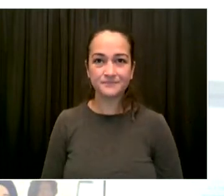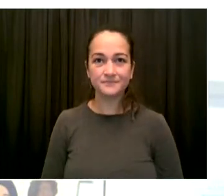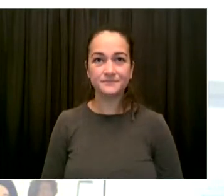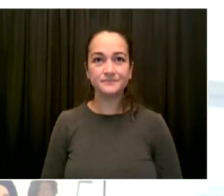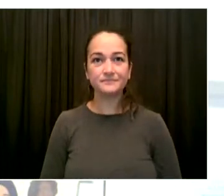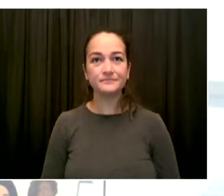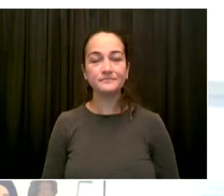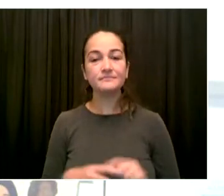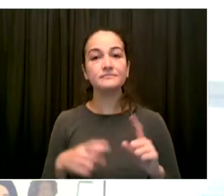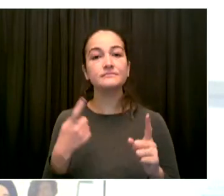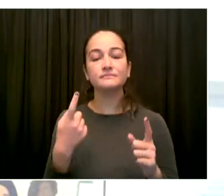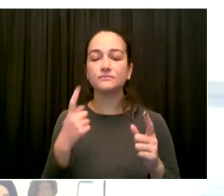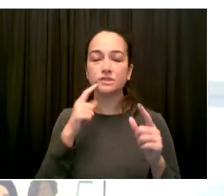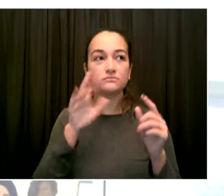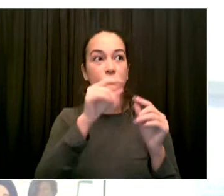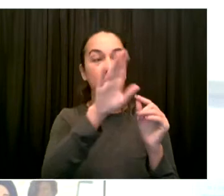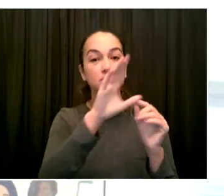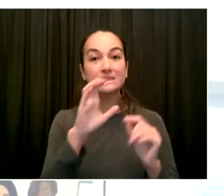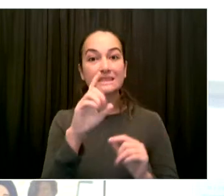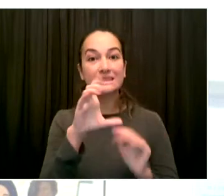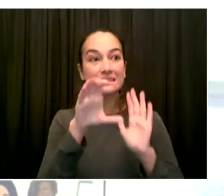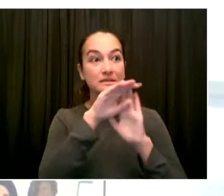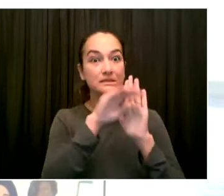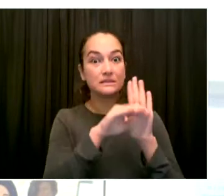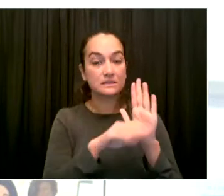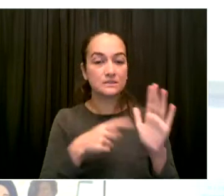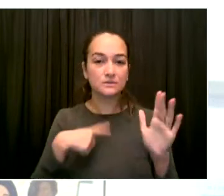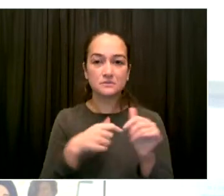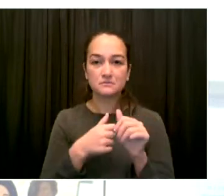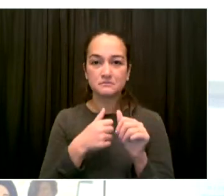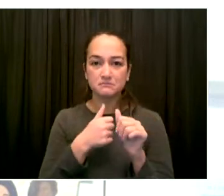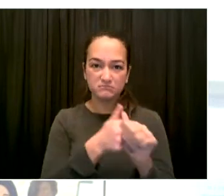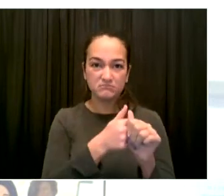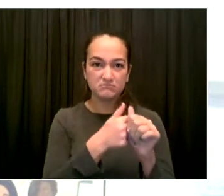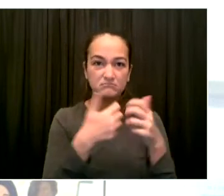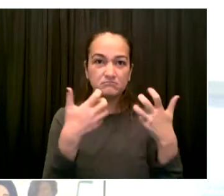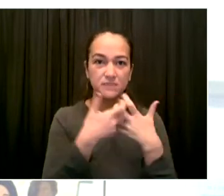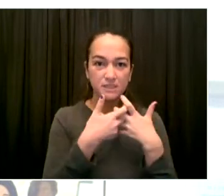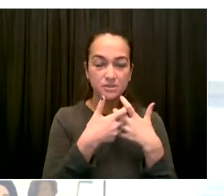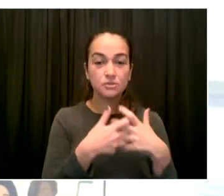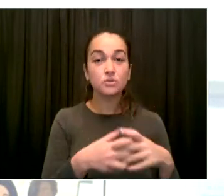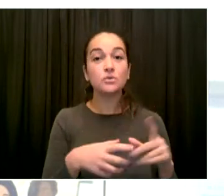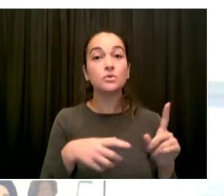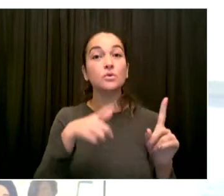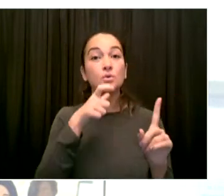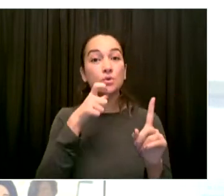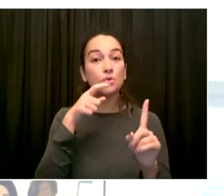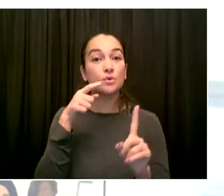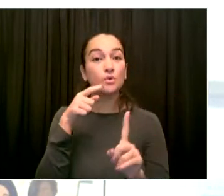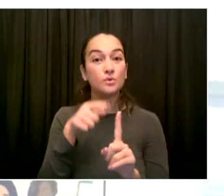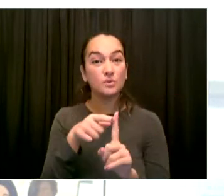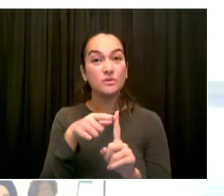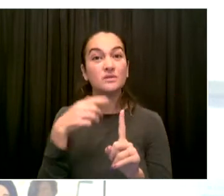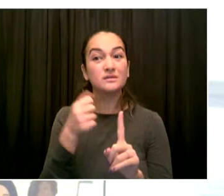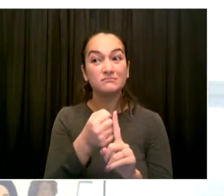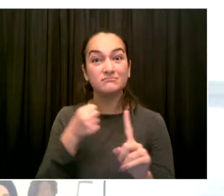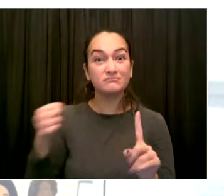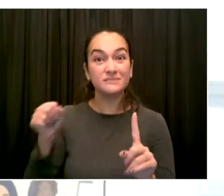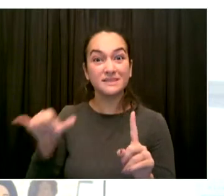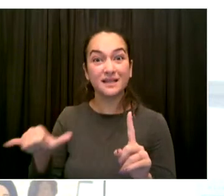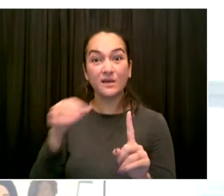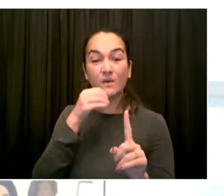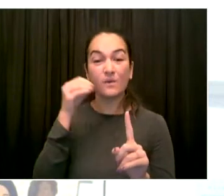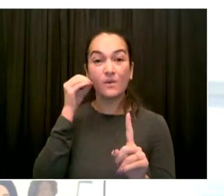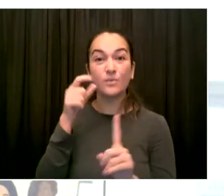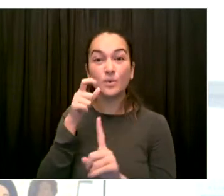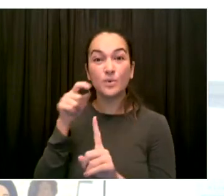only those children who are at highest risk of exposure to someone who is identified as a confirmed